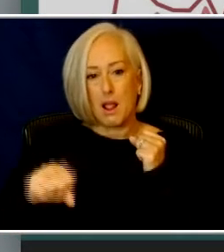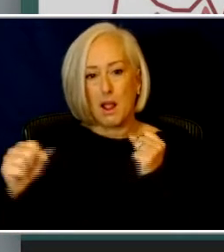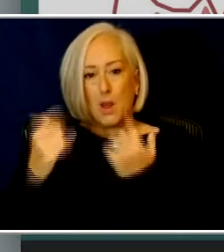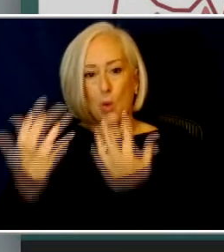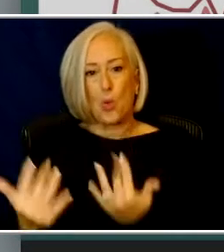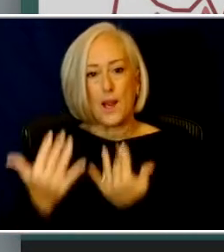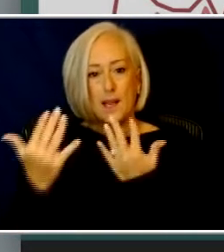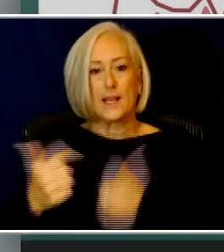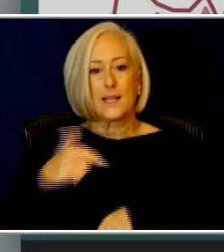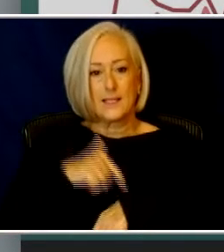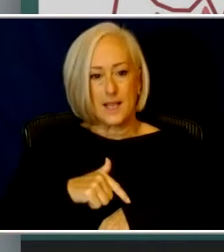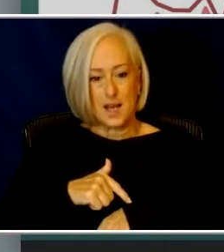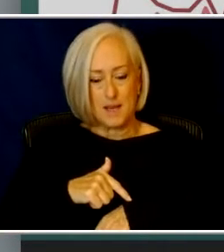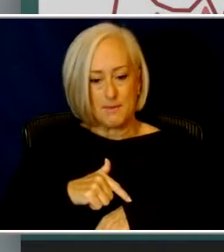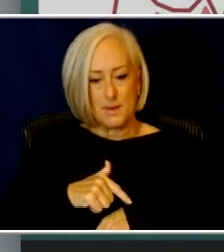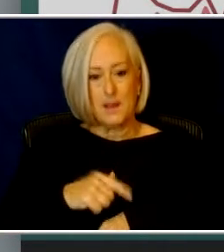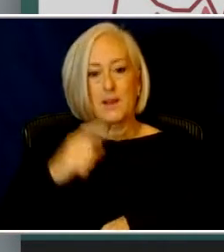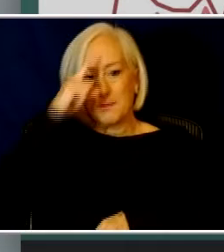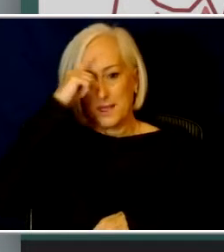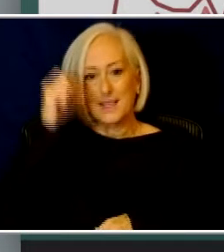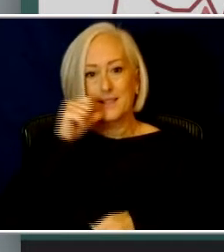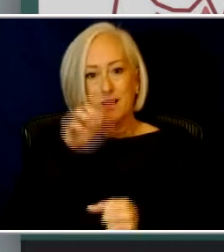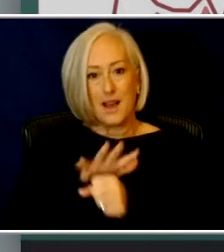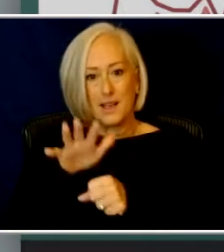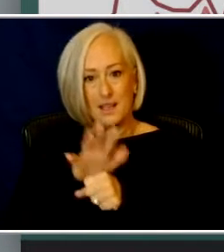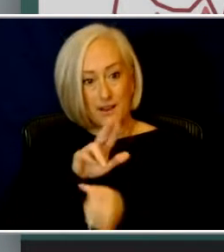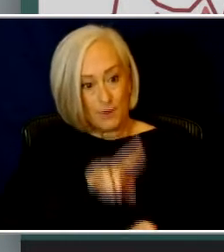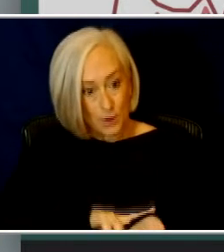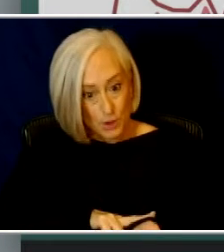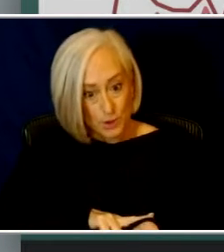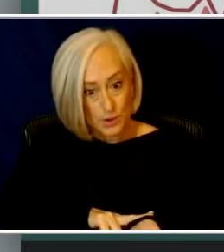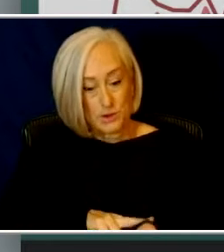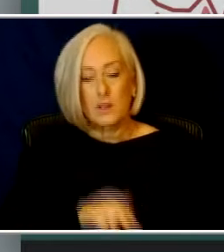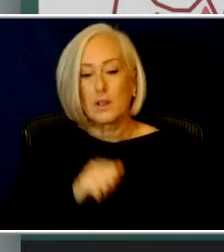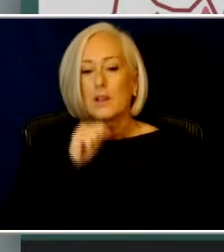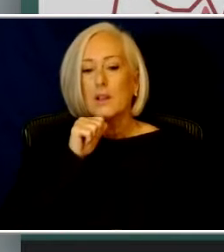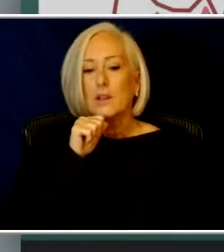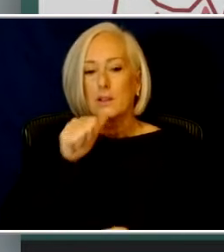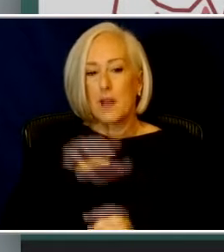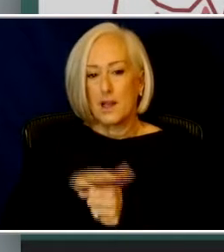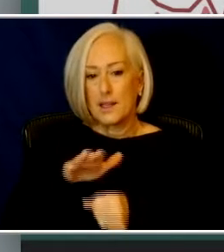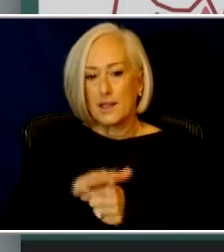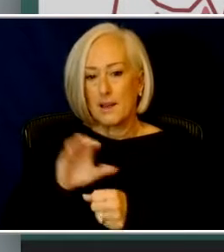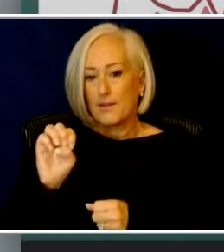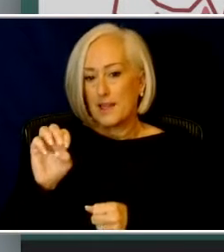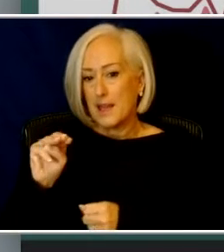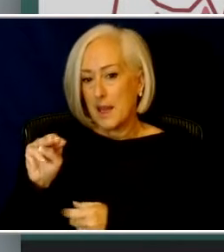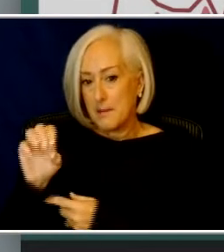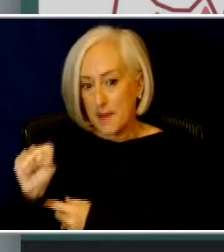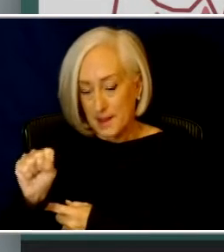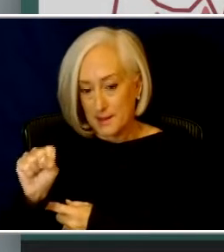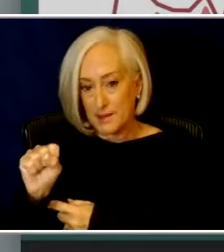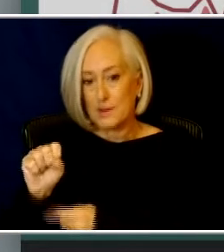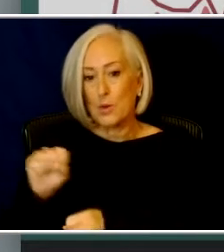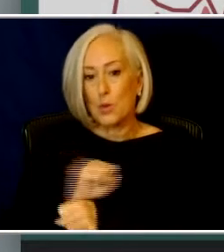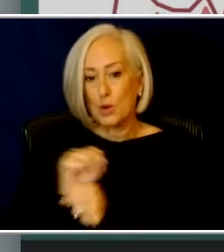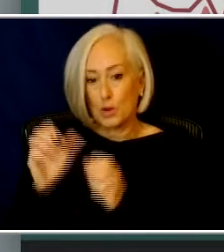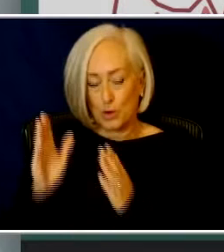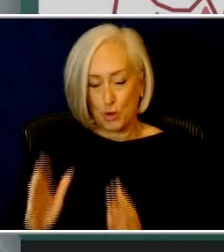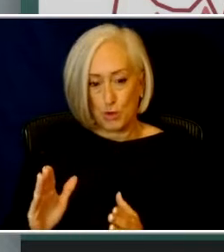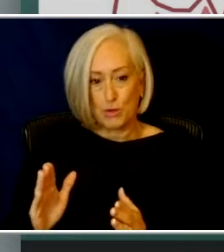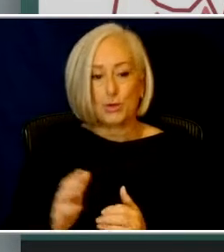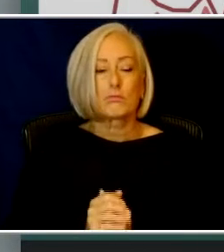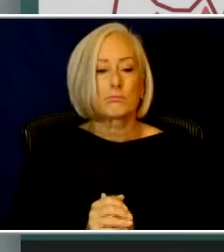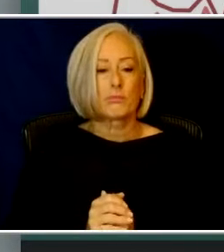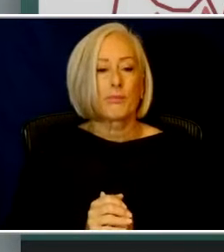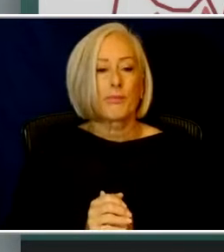issues related to not only nursing workforce, but EMS resource. And we're finding that certain segments